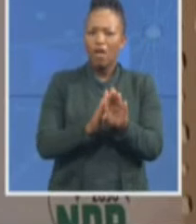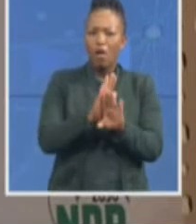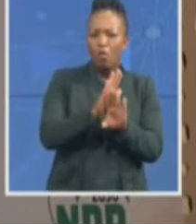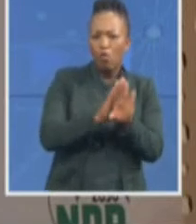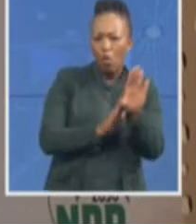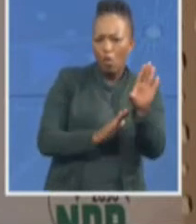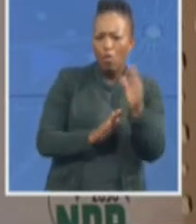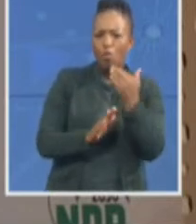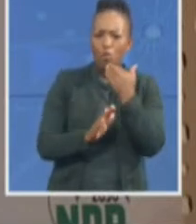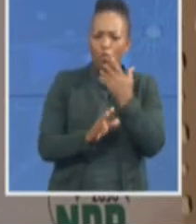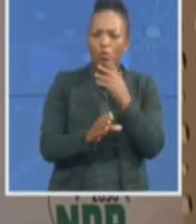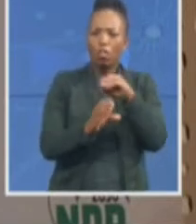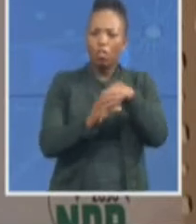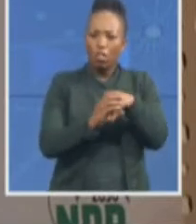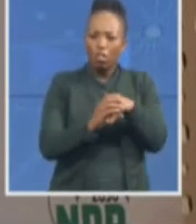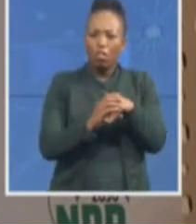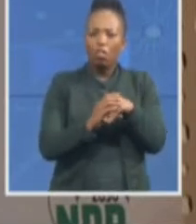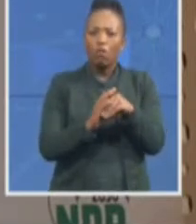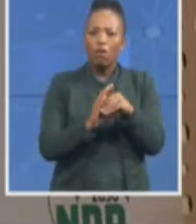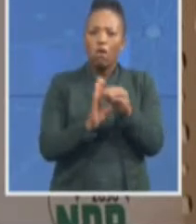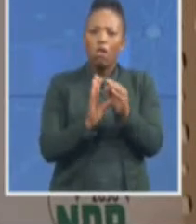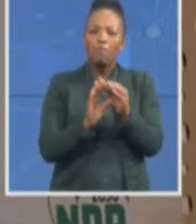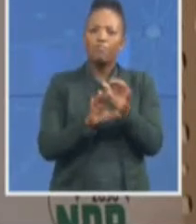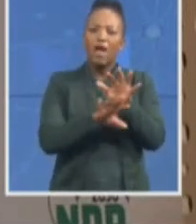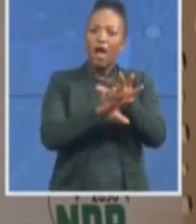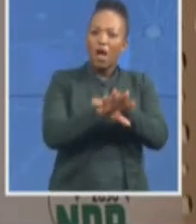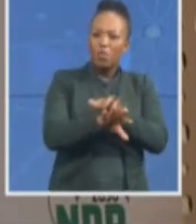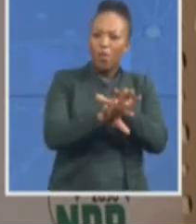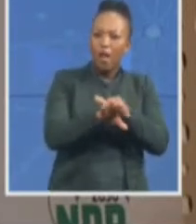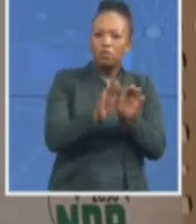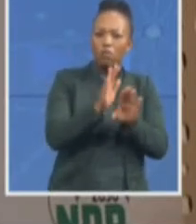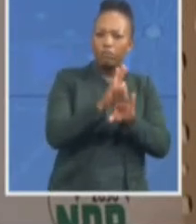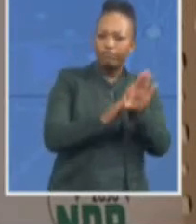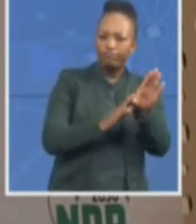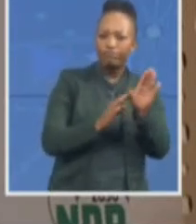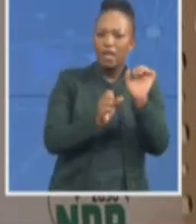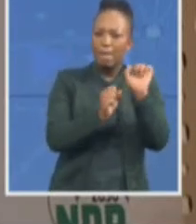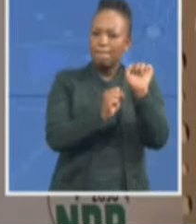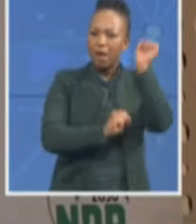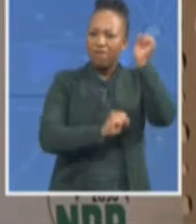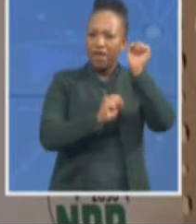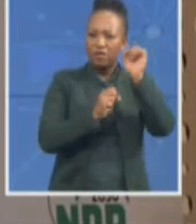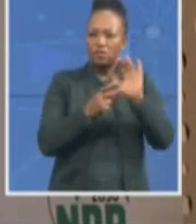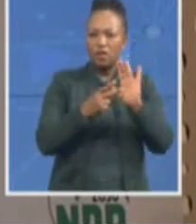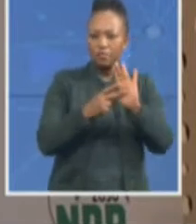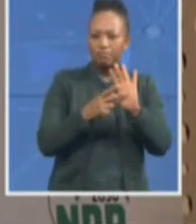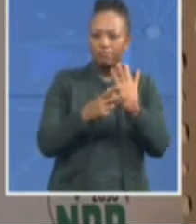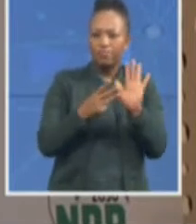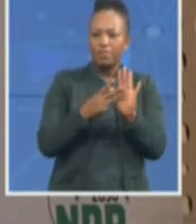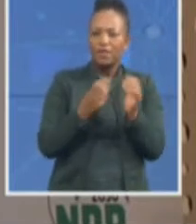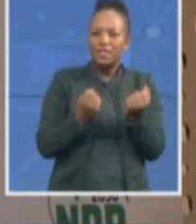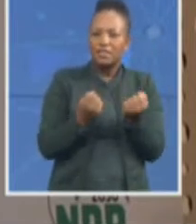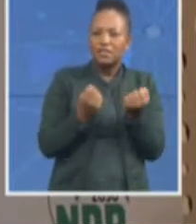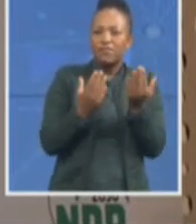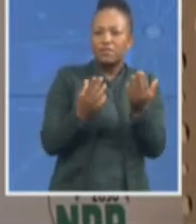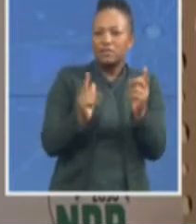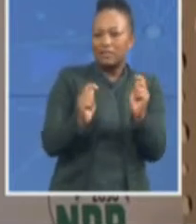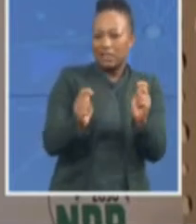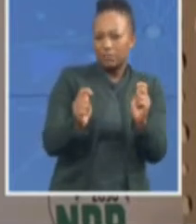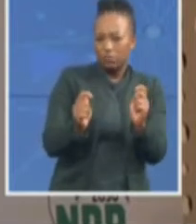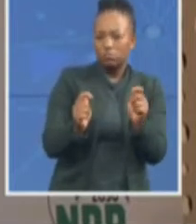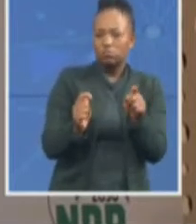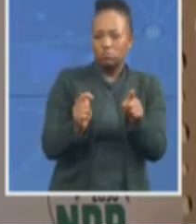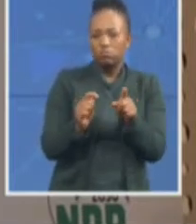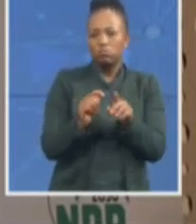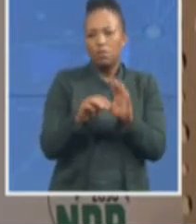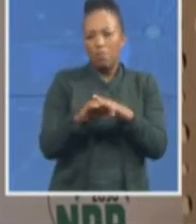in agriculture, manufacturing, services and transport. Cabinet remains resolute to